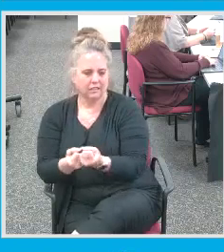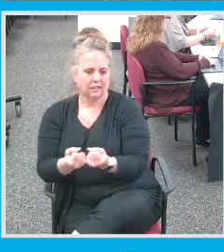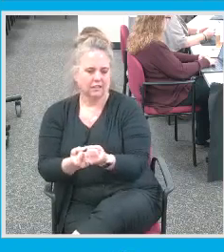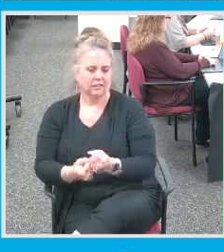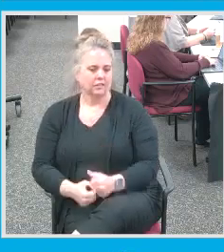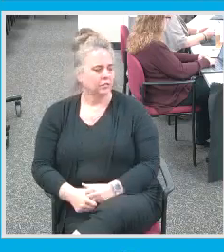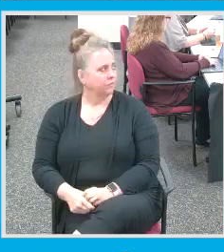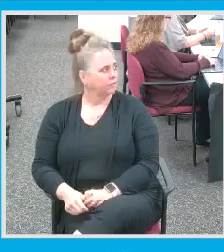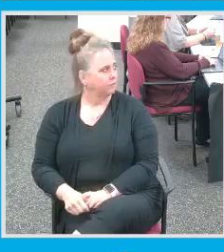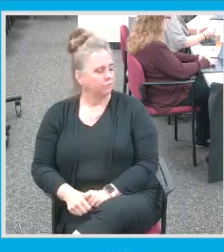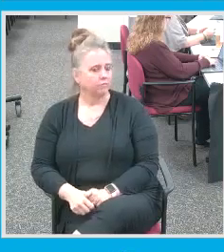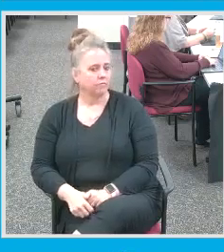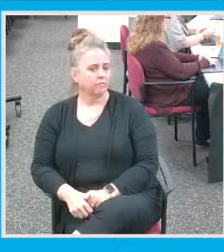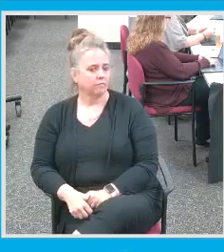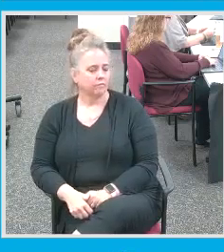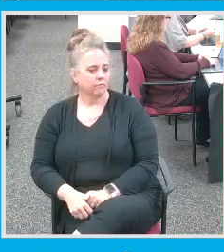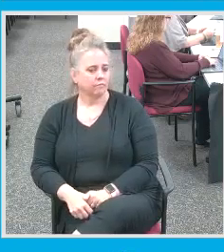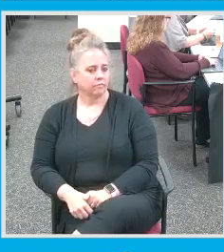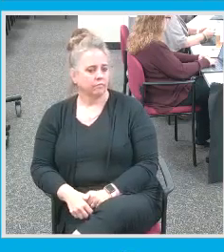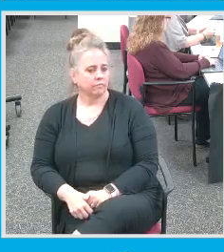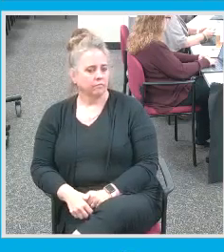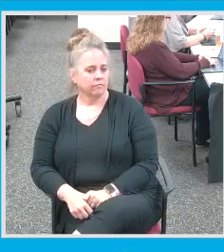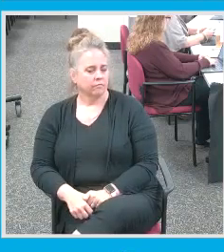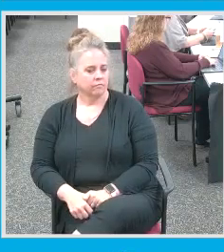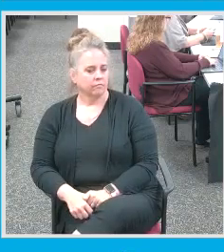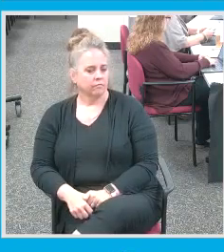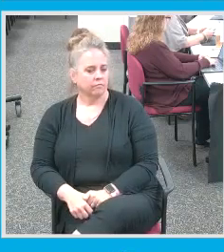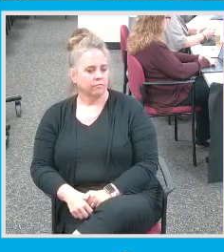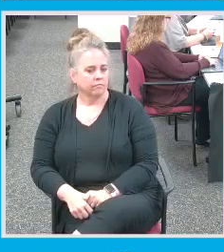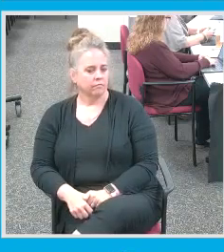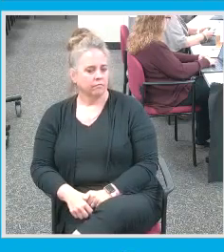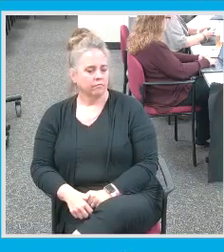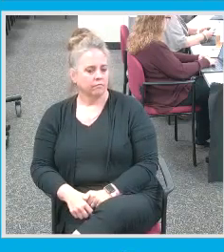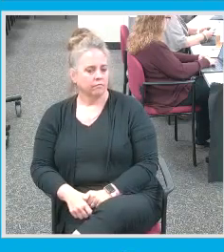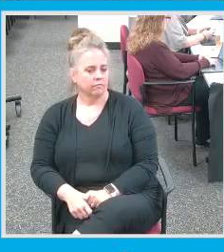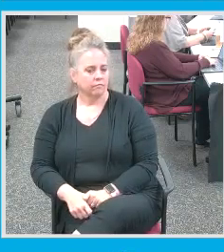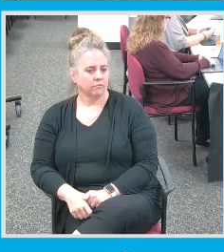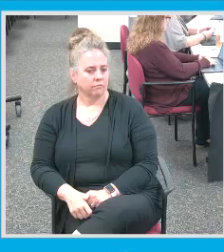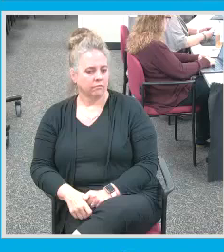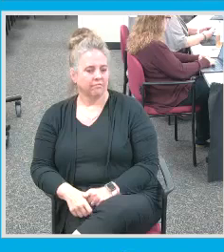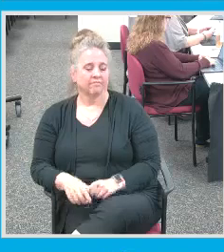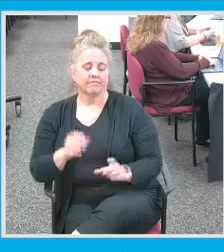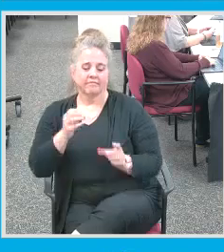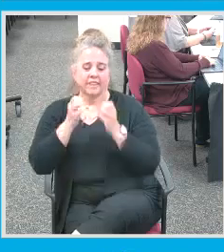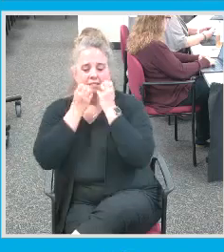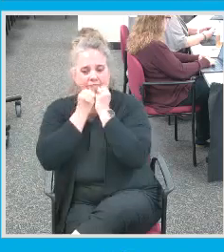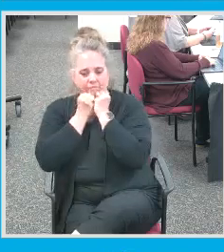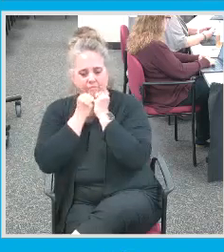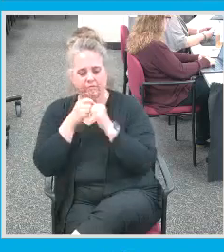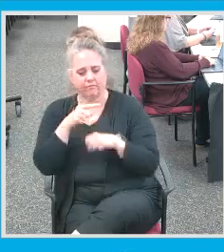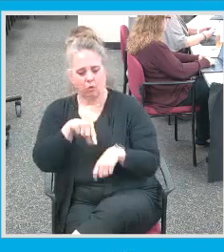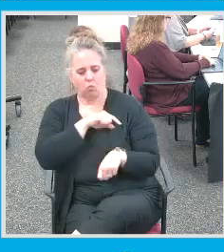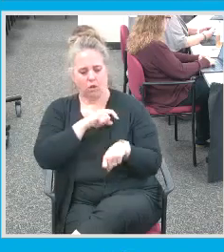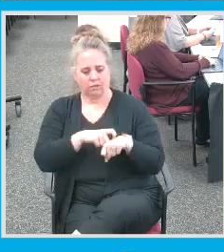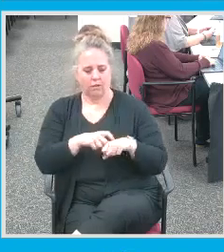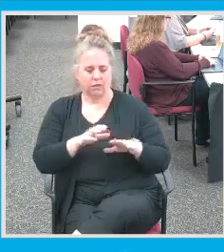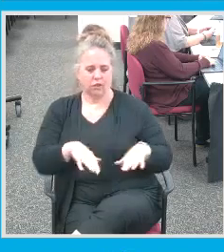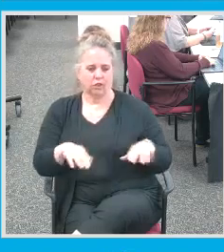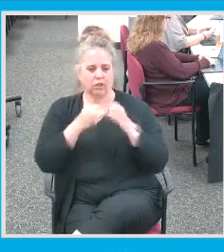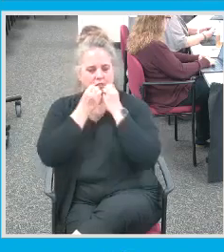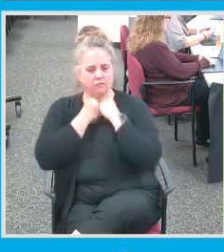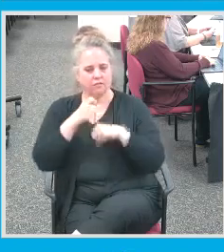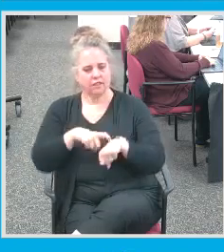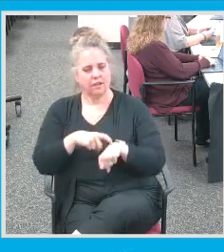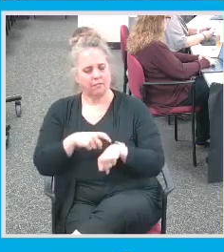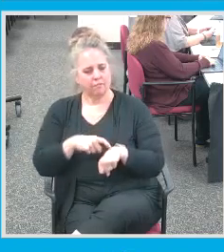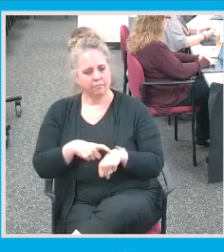There's a concept in my mind of quality time, but in my mind, anytime you spend